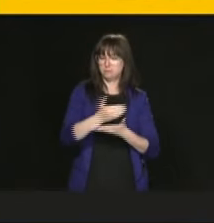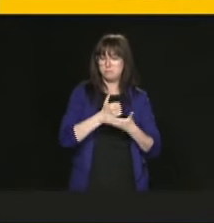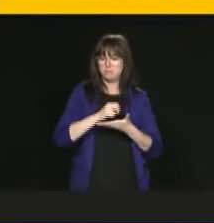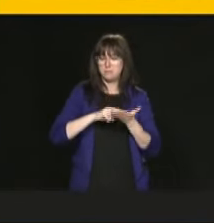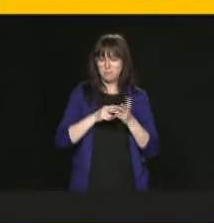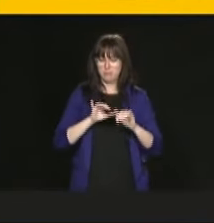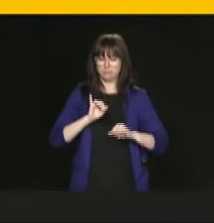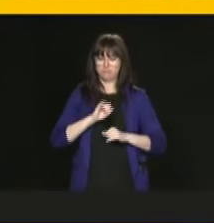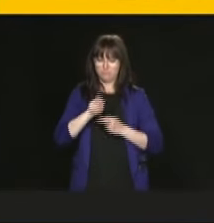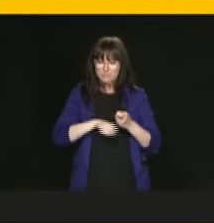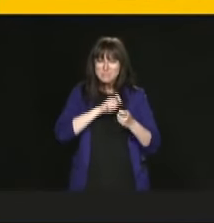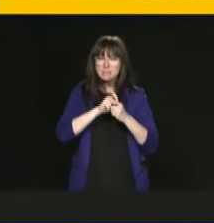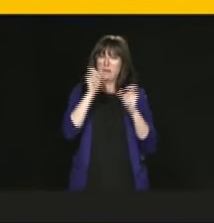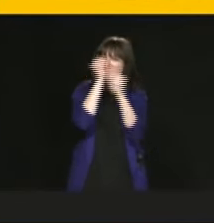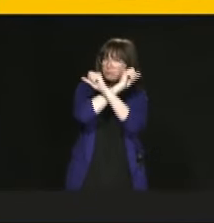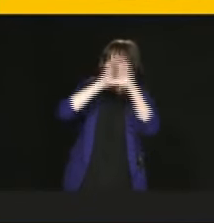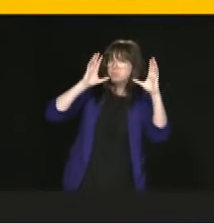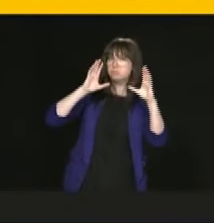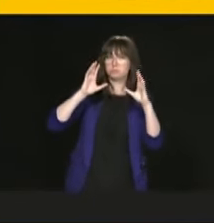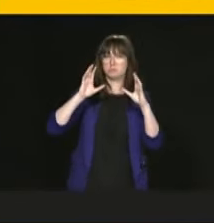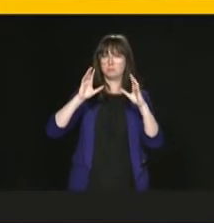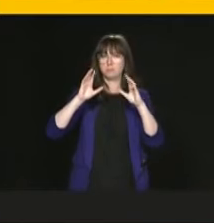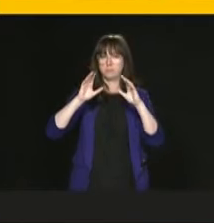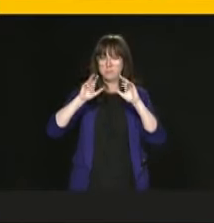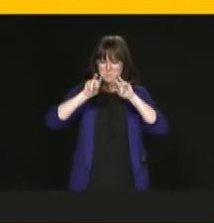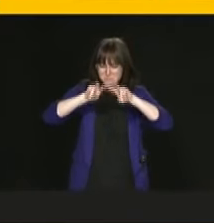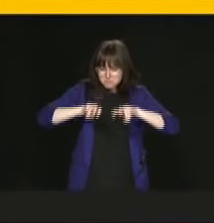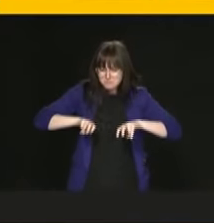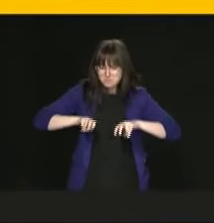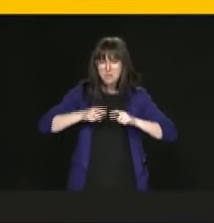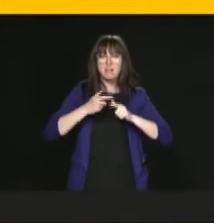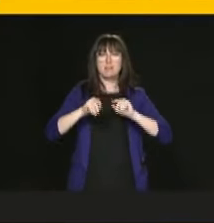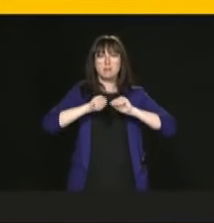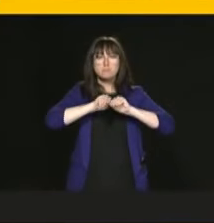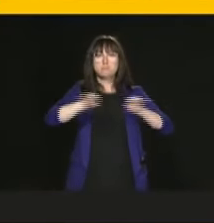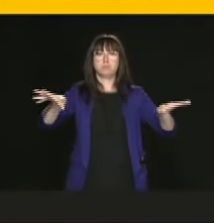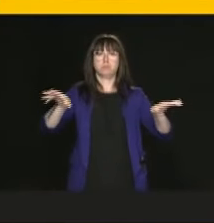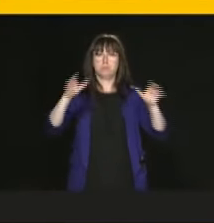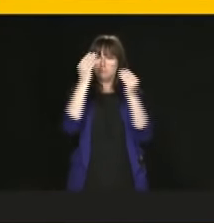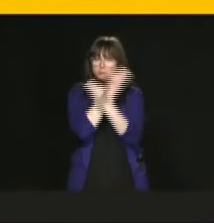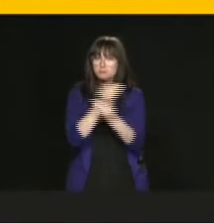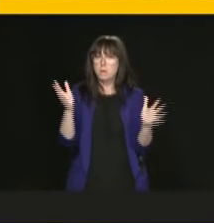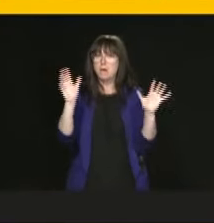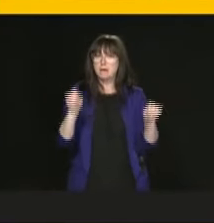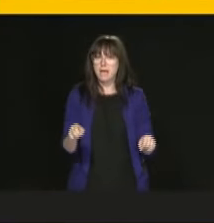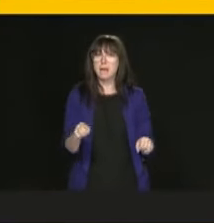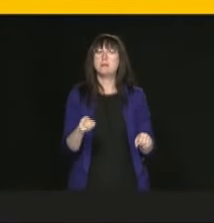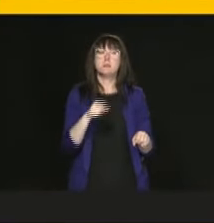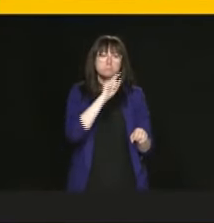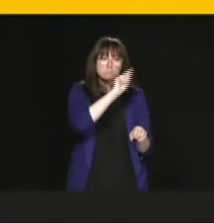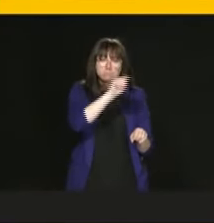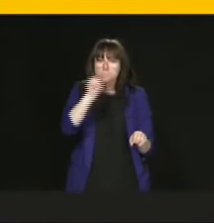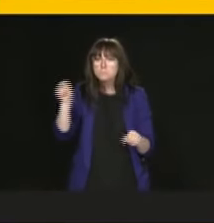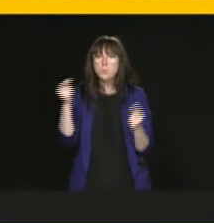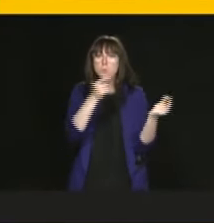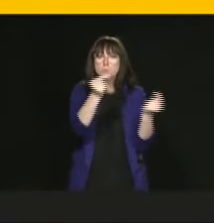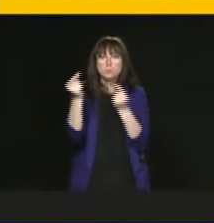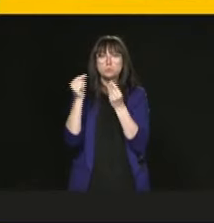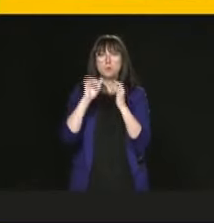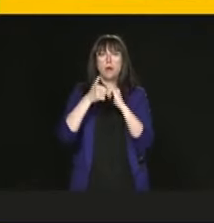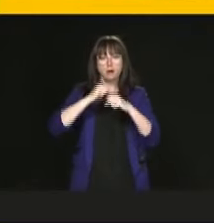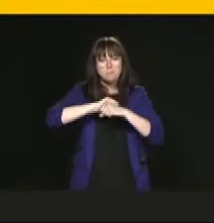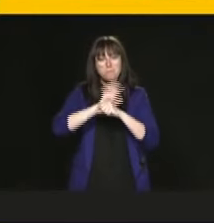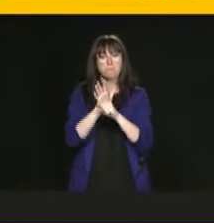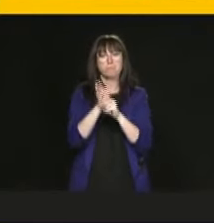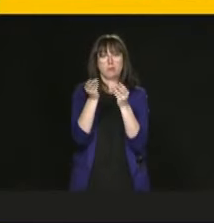it out so that people know what the measures can be taken to address COVID-19 and how it's profiling, and then give